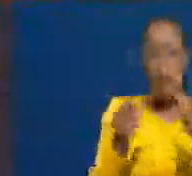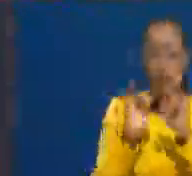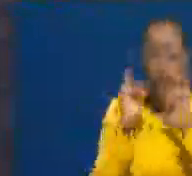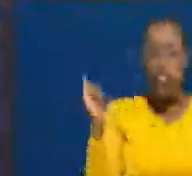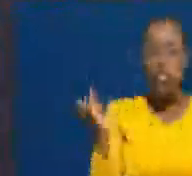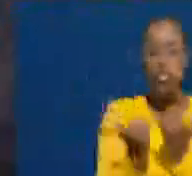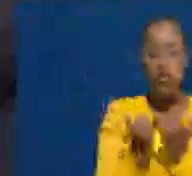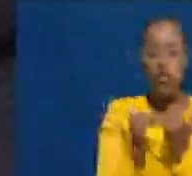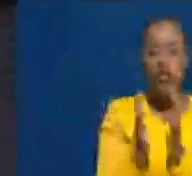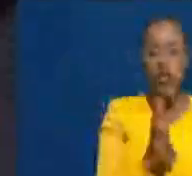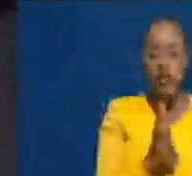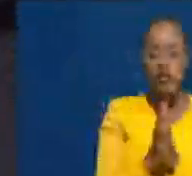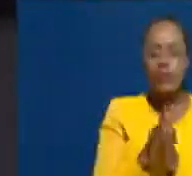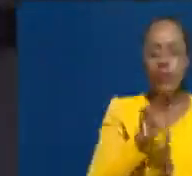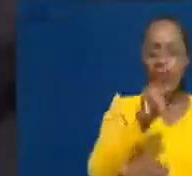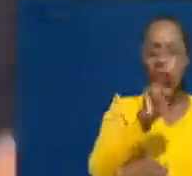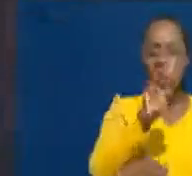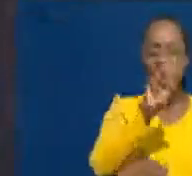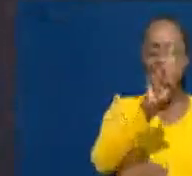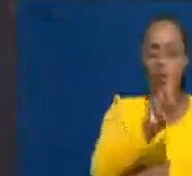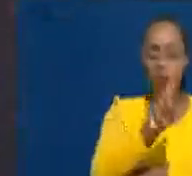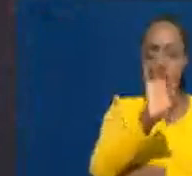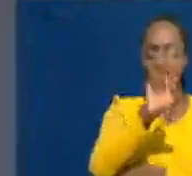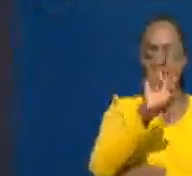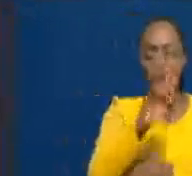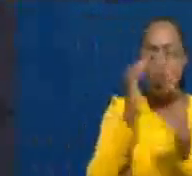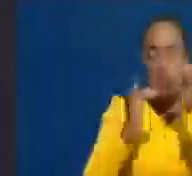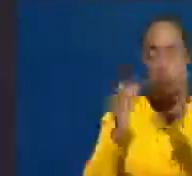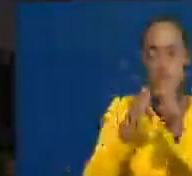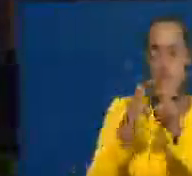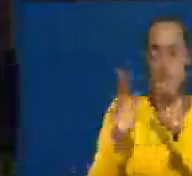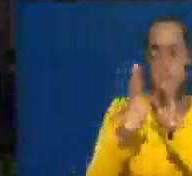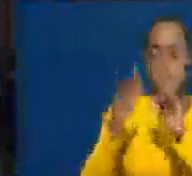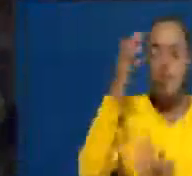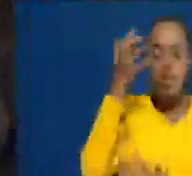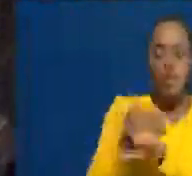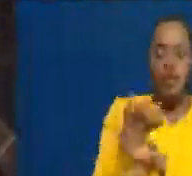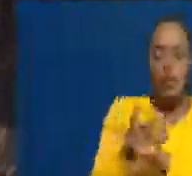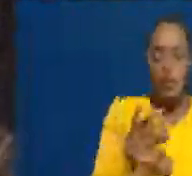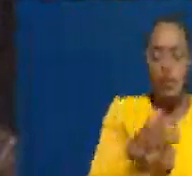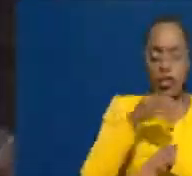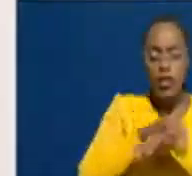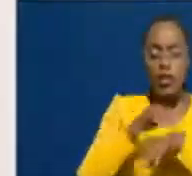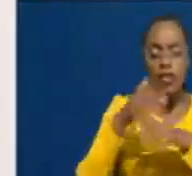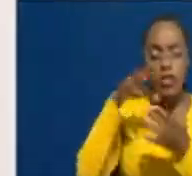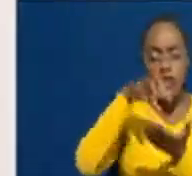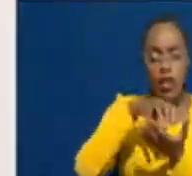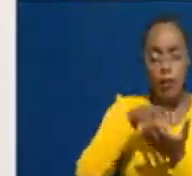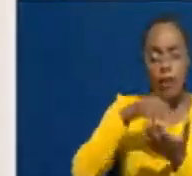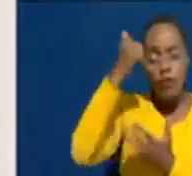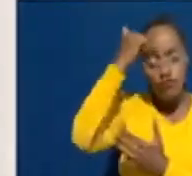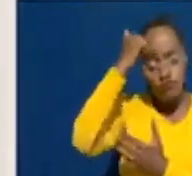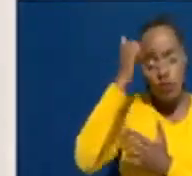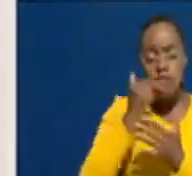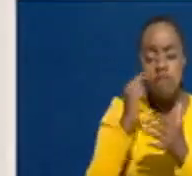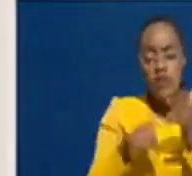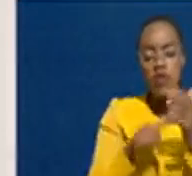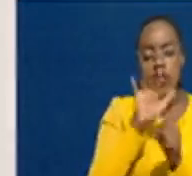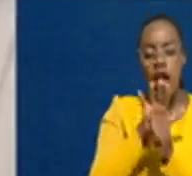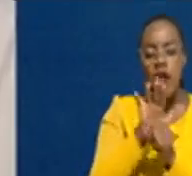and Nexford University. The manufacturing industry reported the highest difficulty in filling positions. The study concluded that